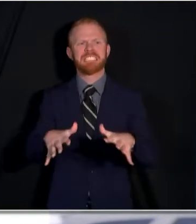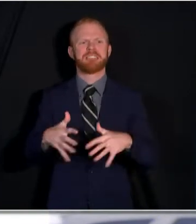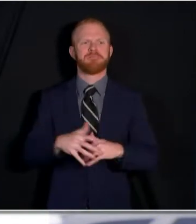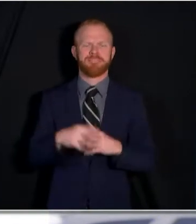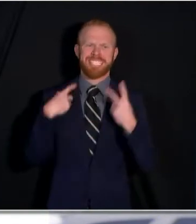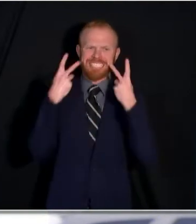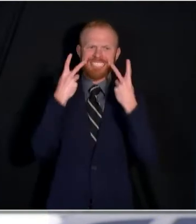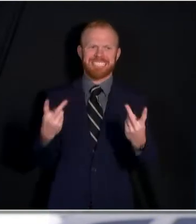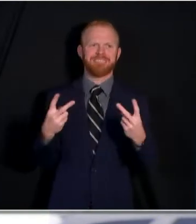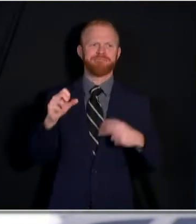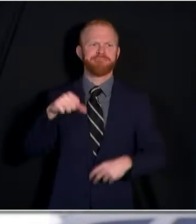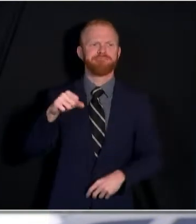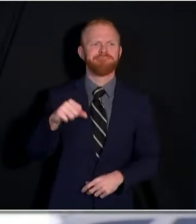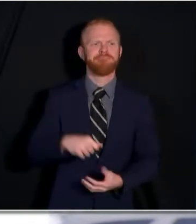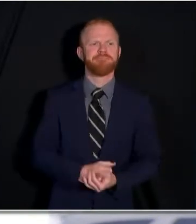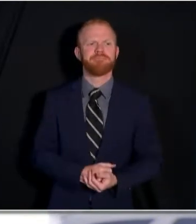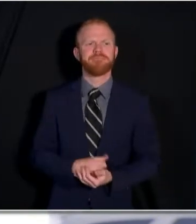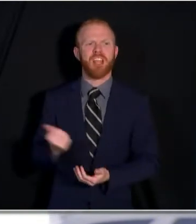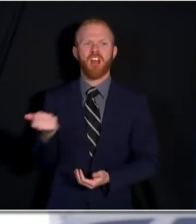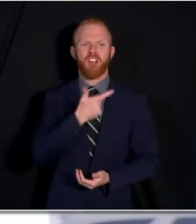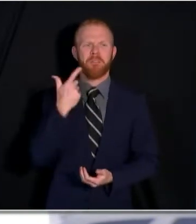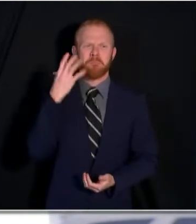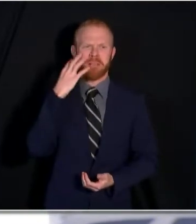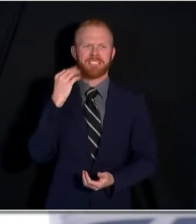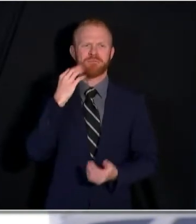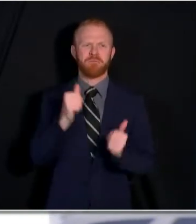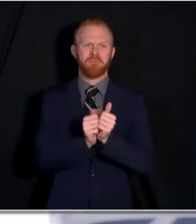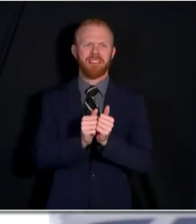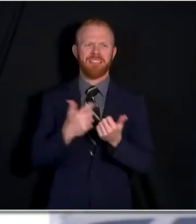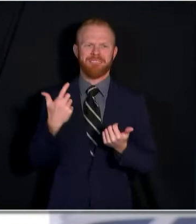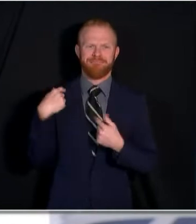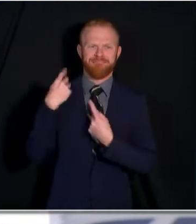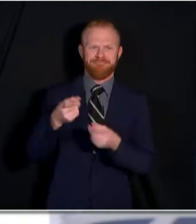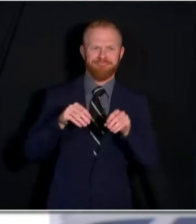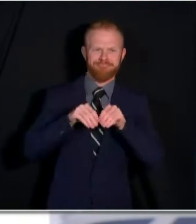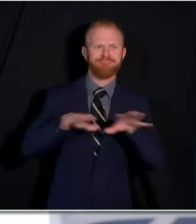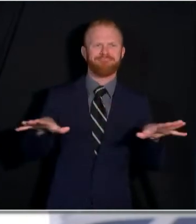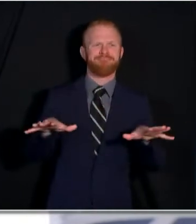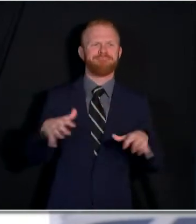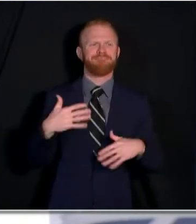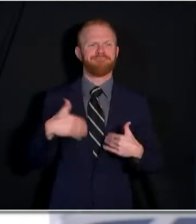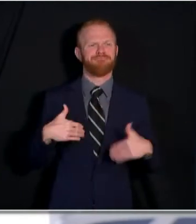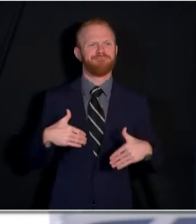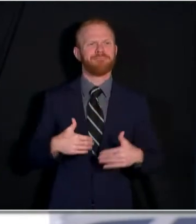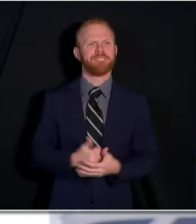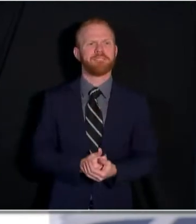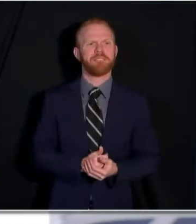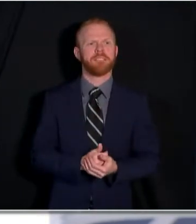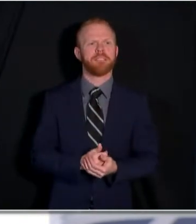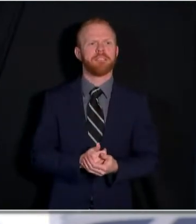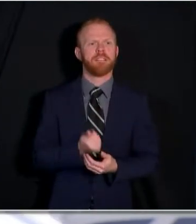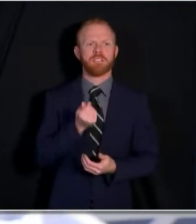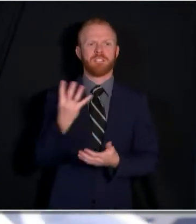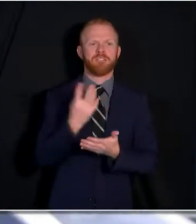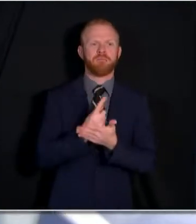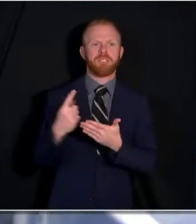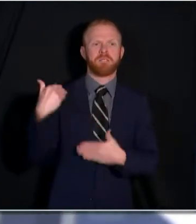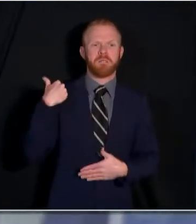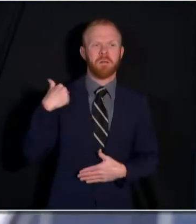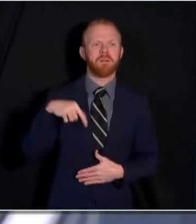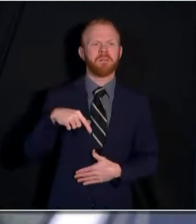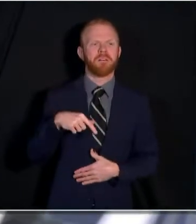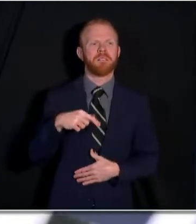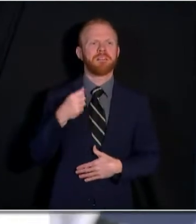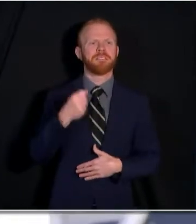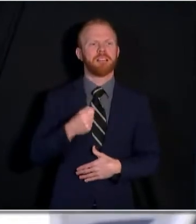went through with this latest surge just a few weeks ago here in Southern California in particular